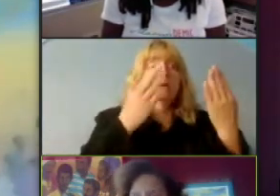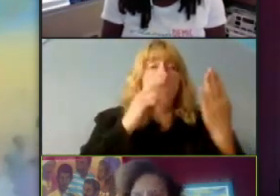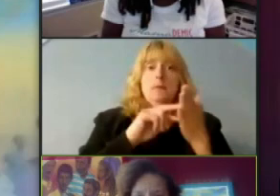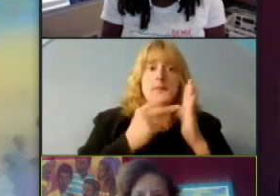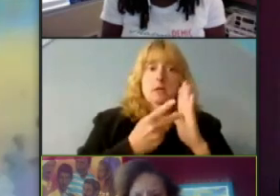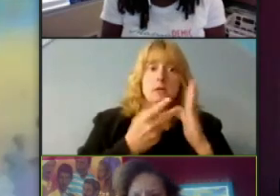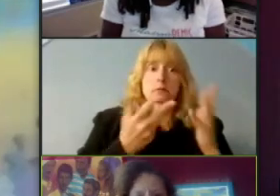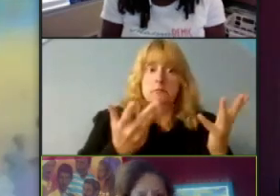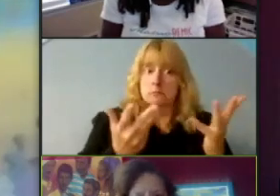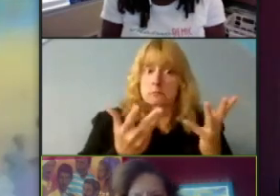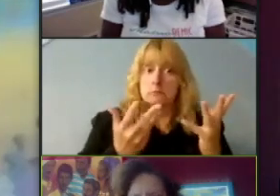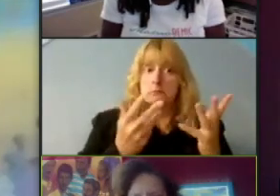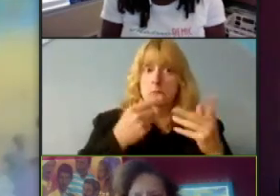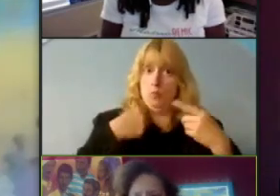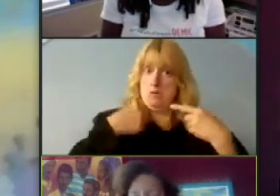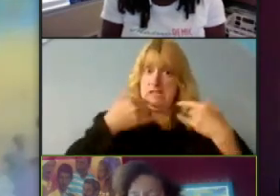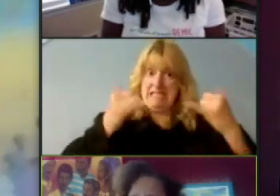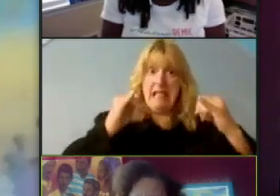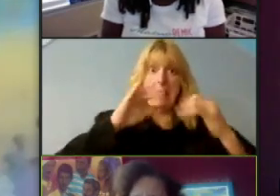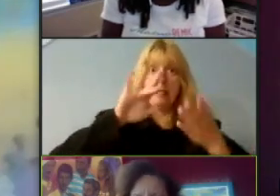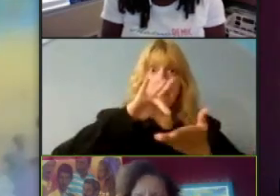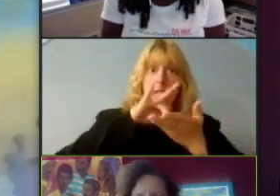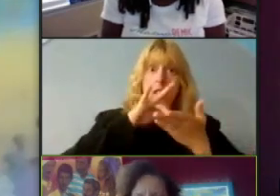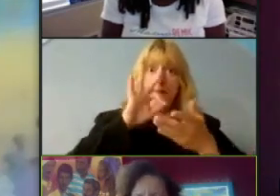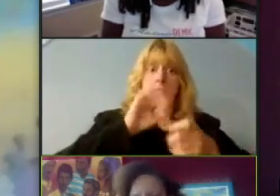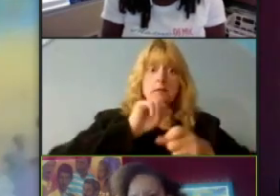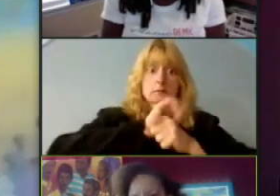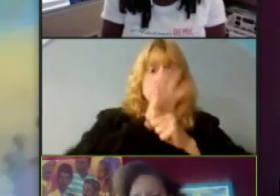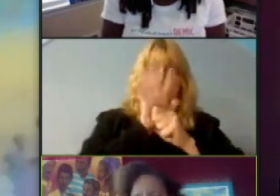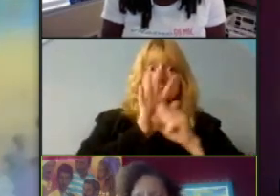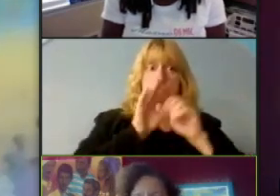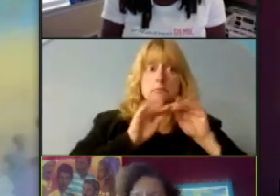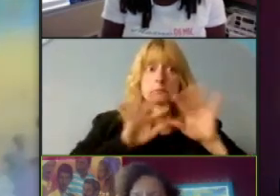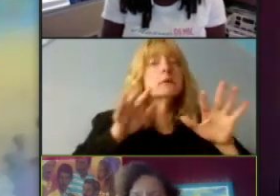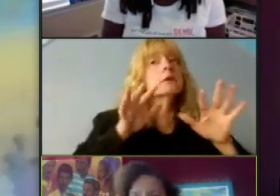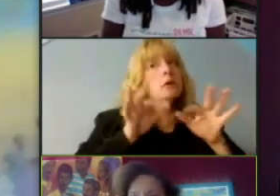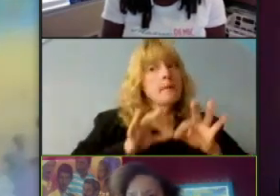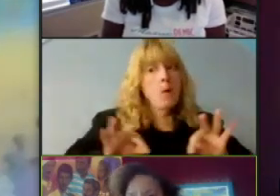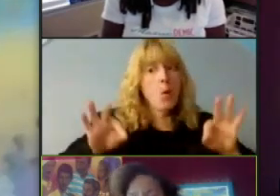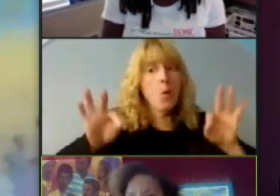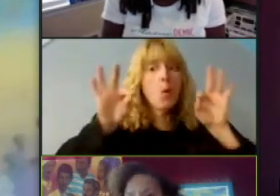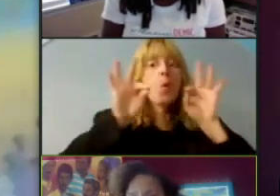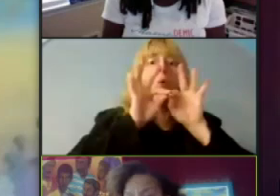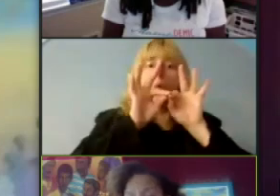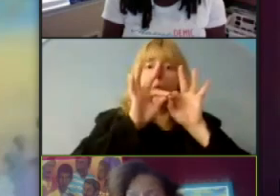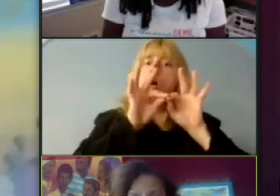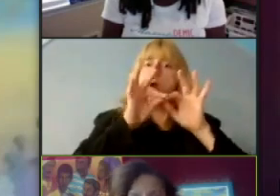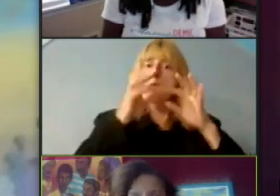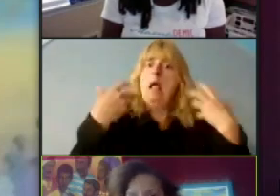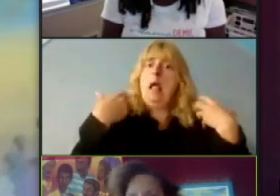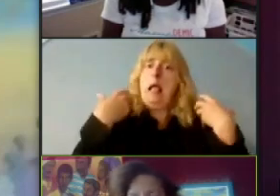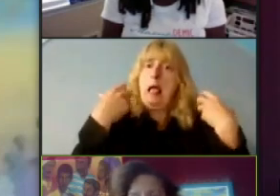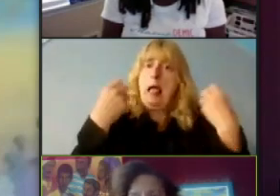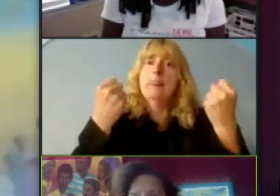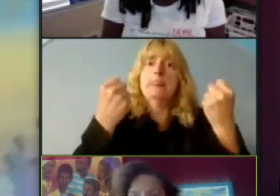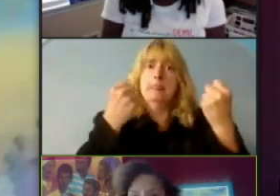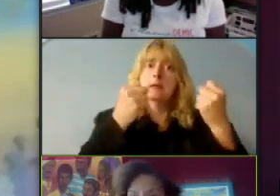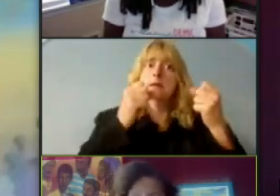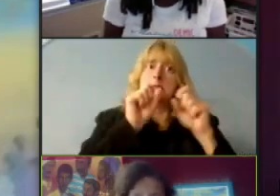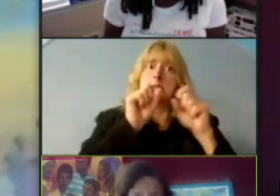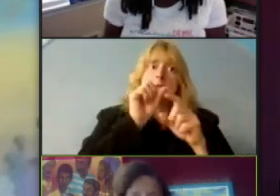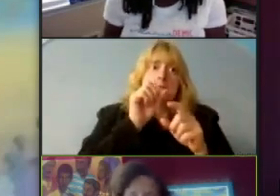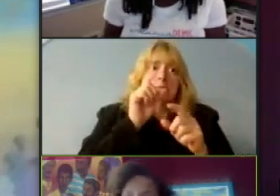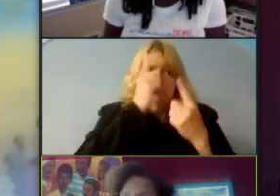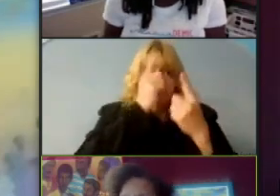pandemic. So there are important and critical health considerations. And within that context of health, we're delighted to have